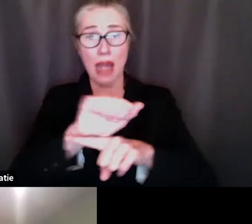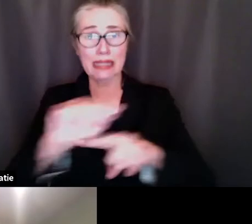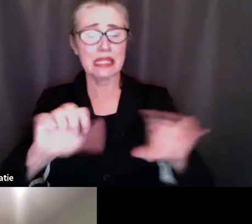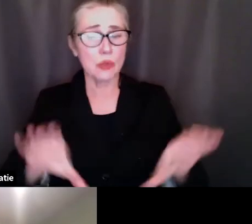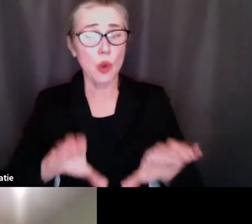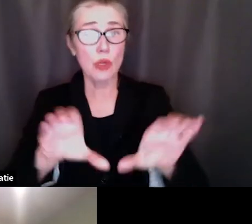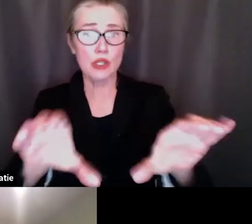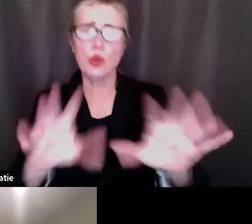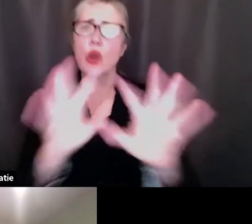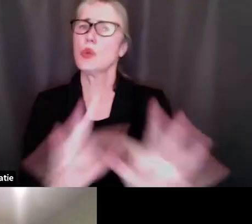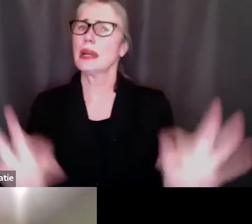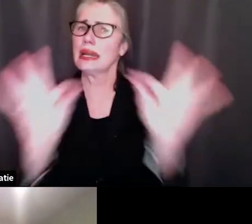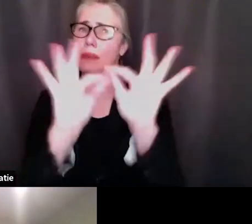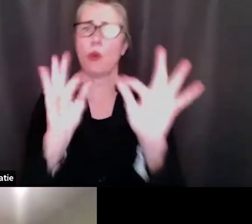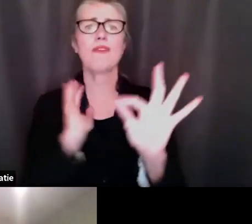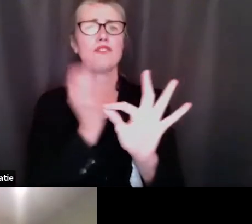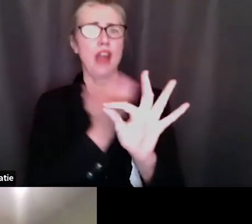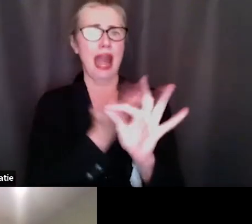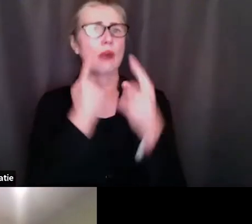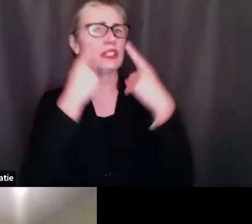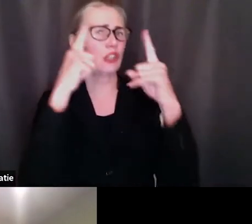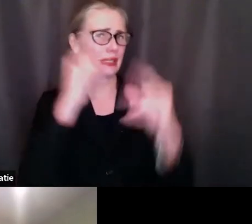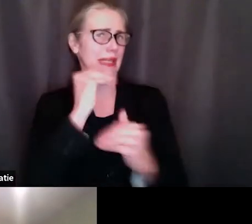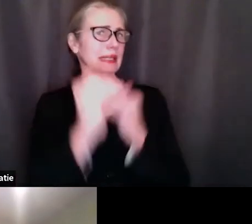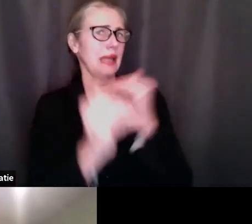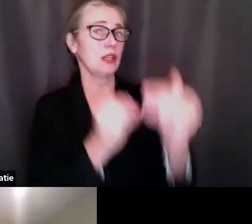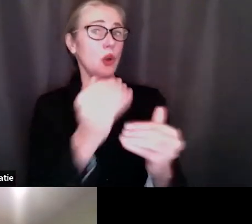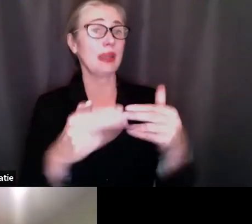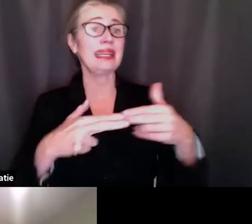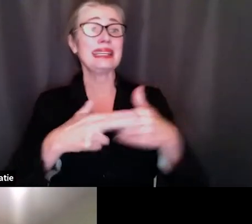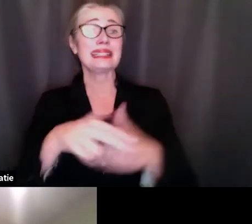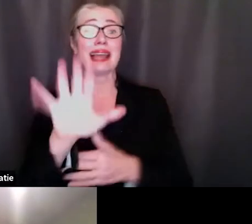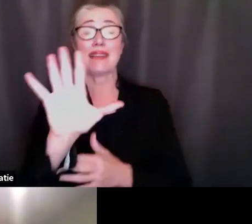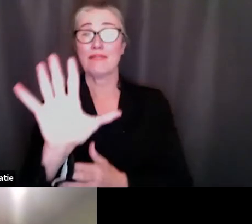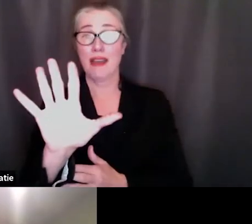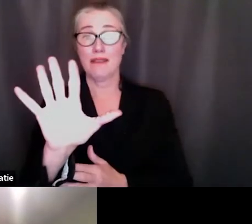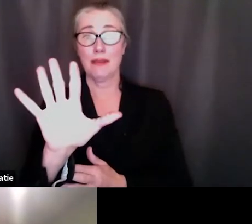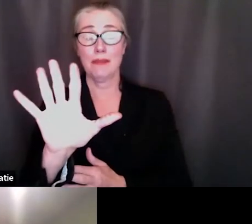essential to our success slide back please